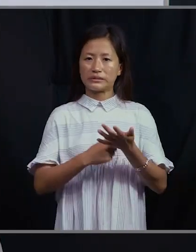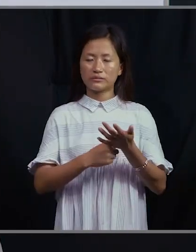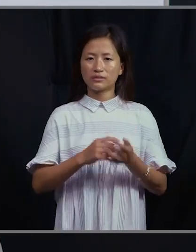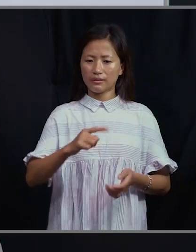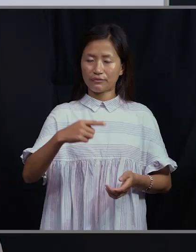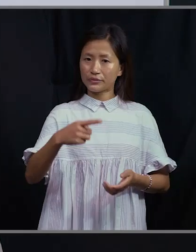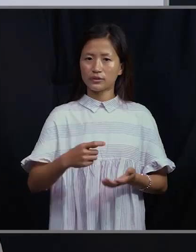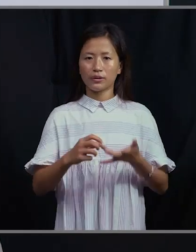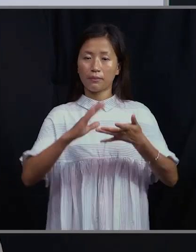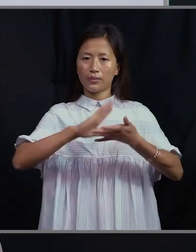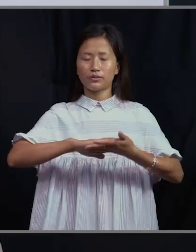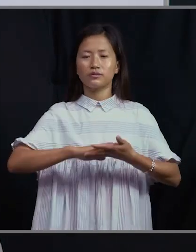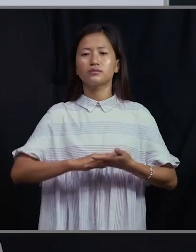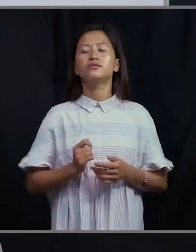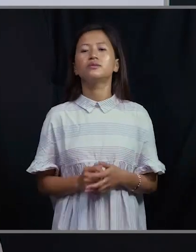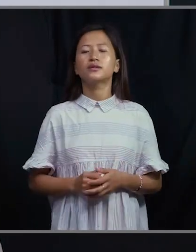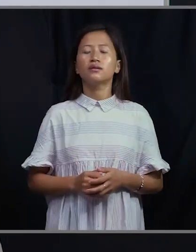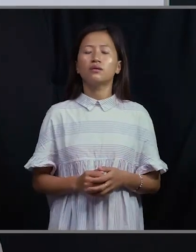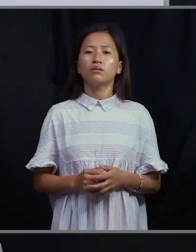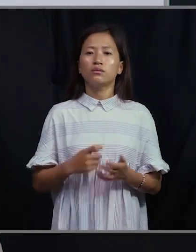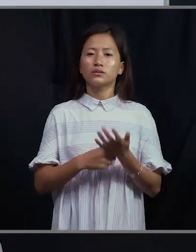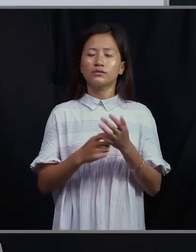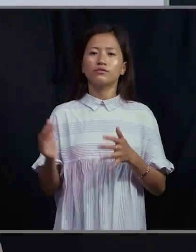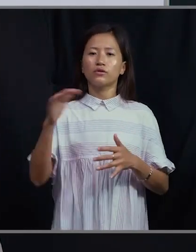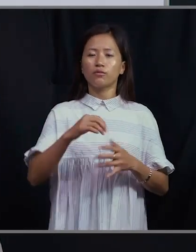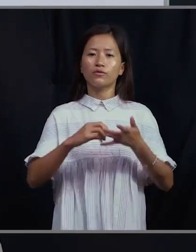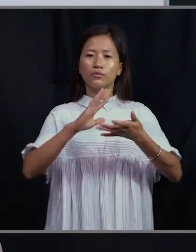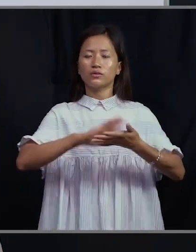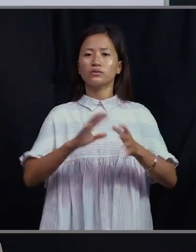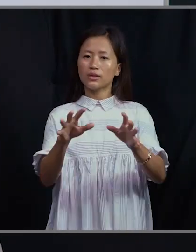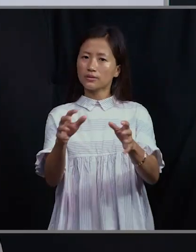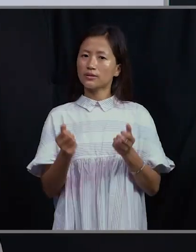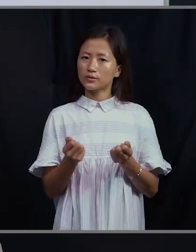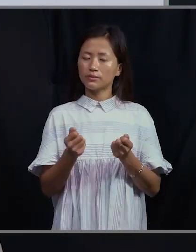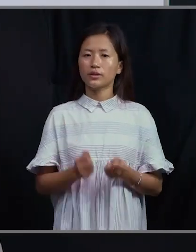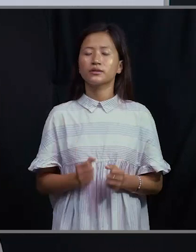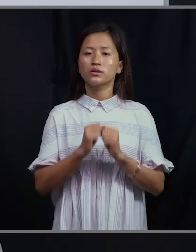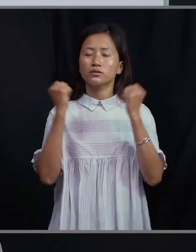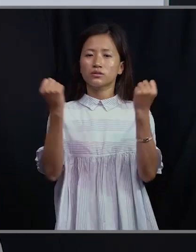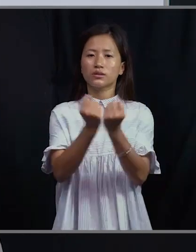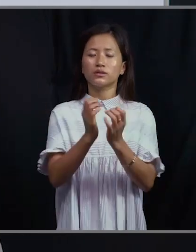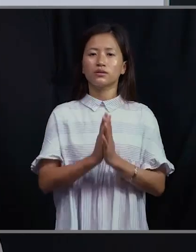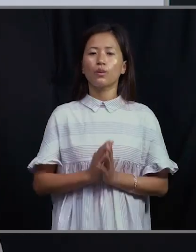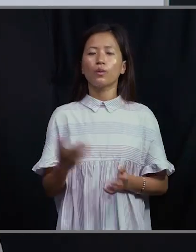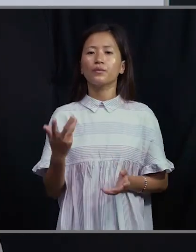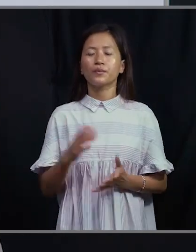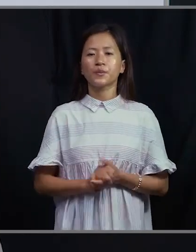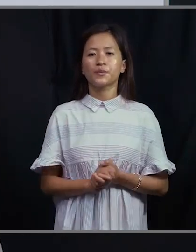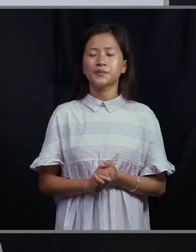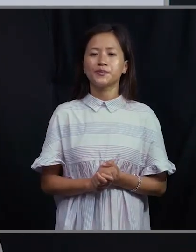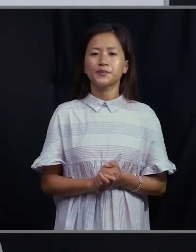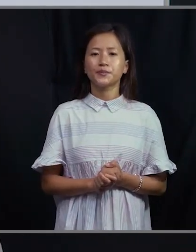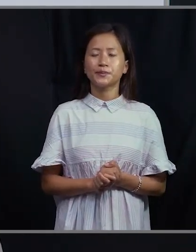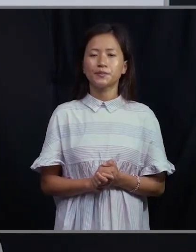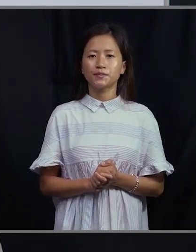marriage. It is a type of marriage or a form of marriage, okay, which is accepted by the society, okay, where